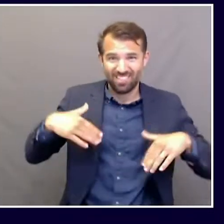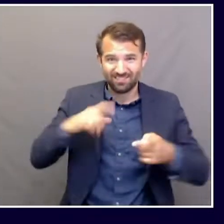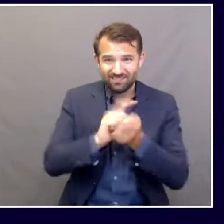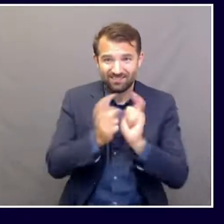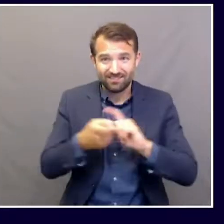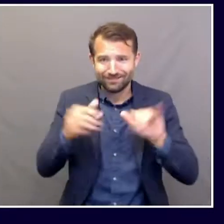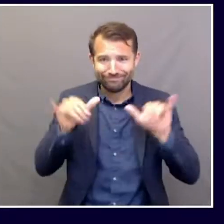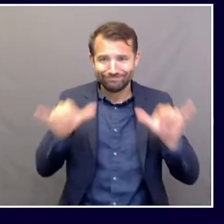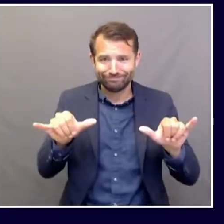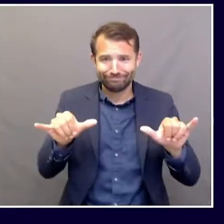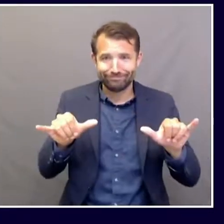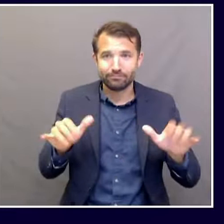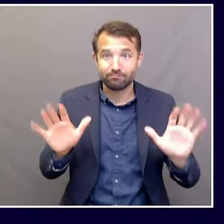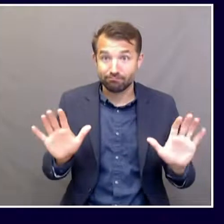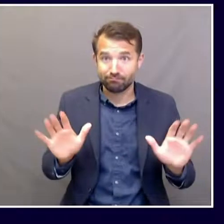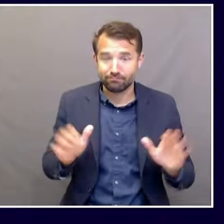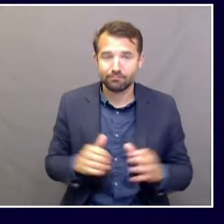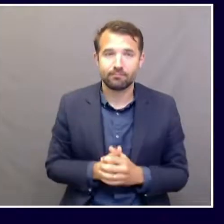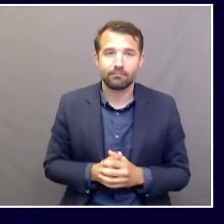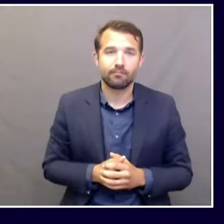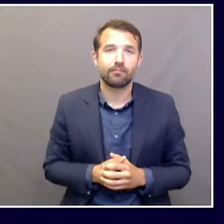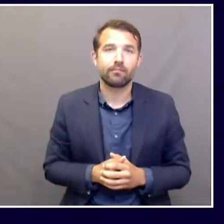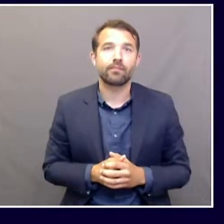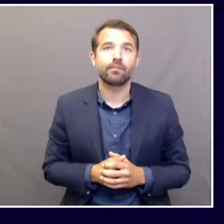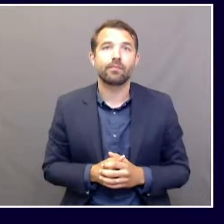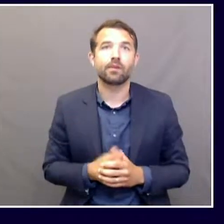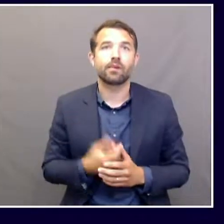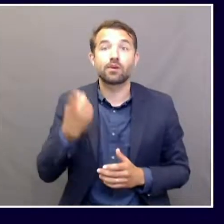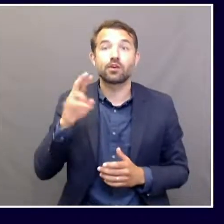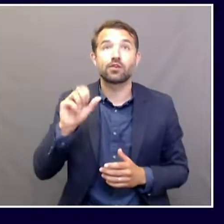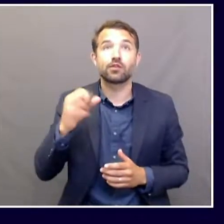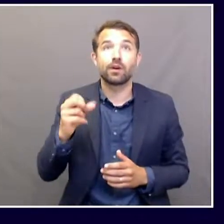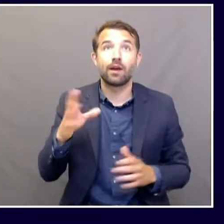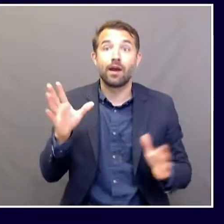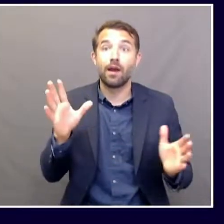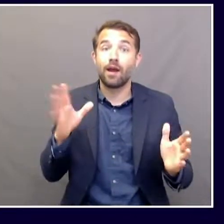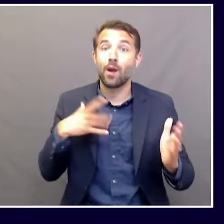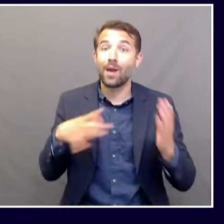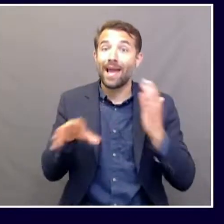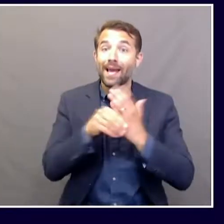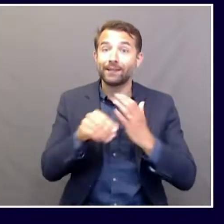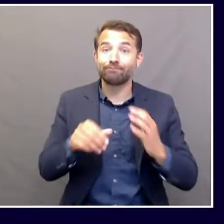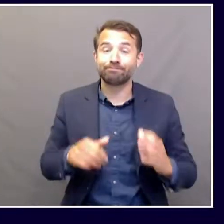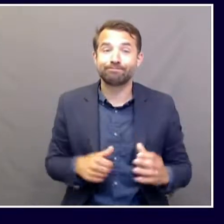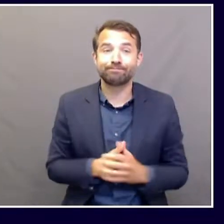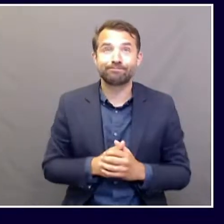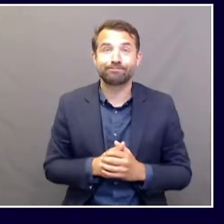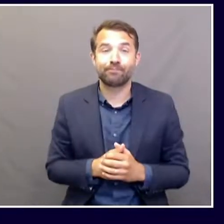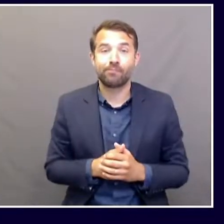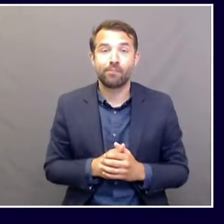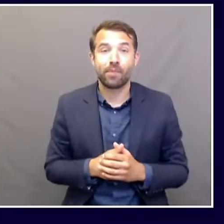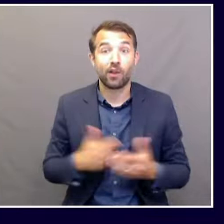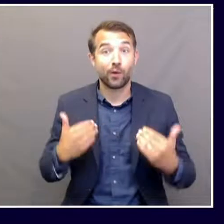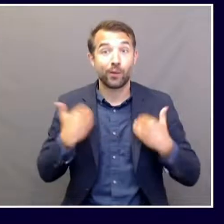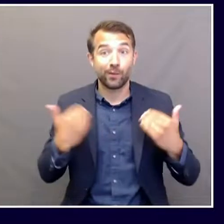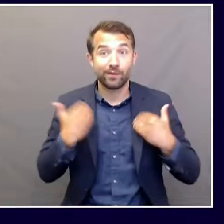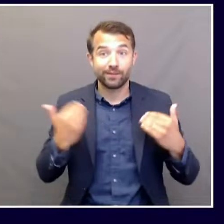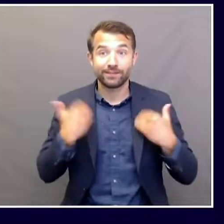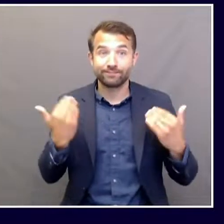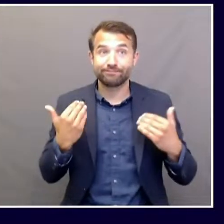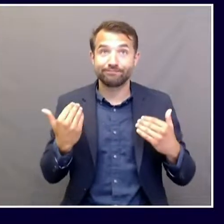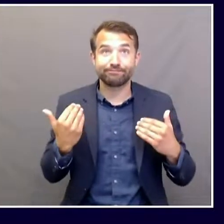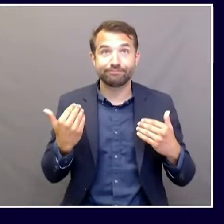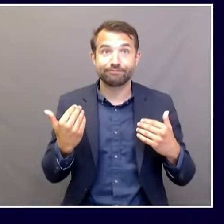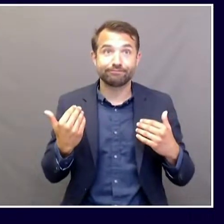when it does. Thanks. Megan, on the latter part of your question about vaccinating younger kids between the ages of 2